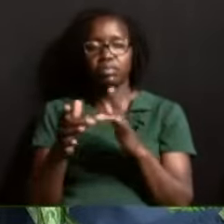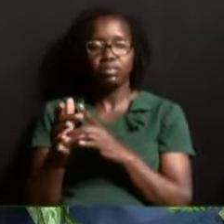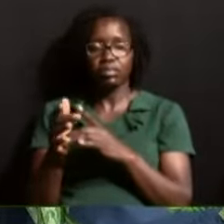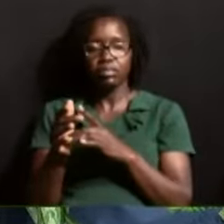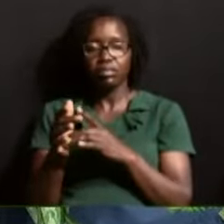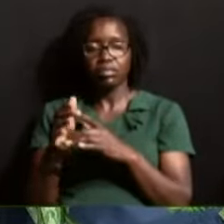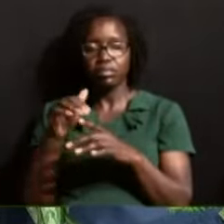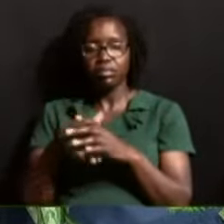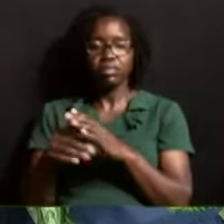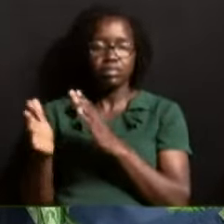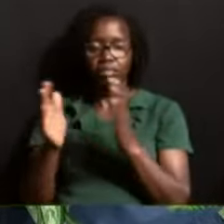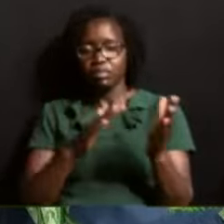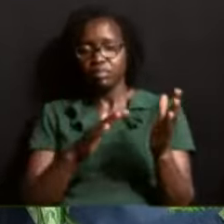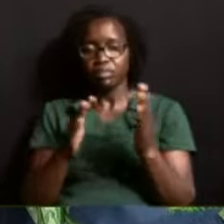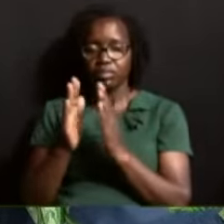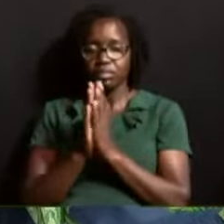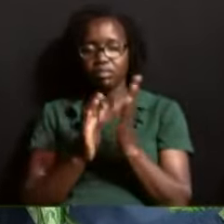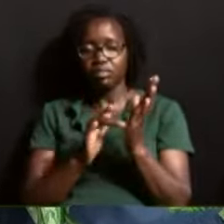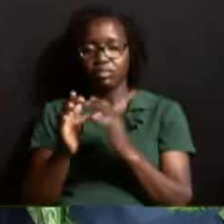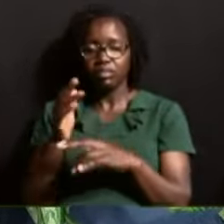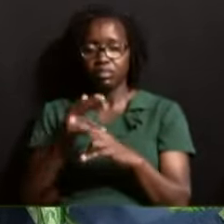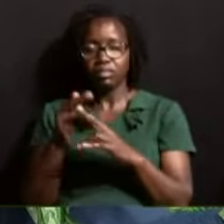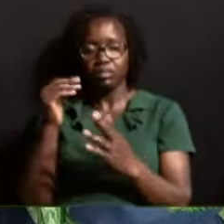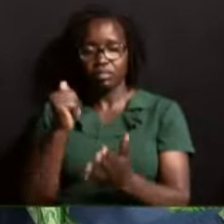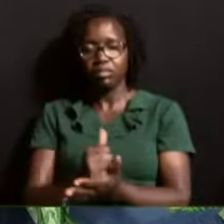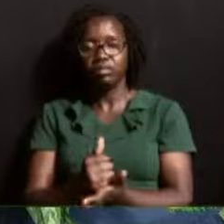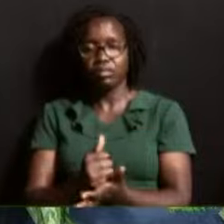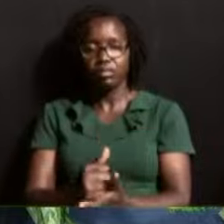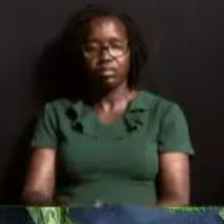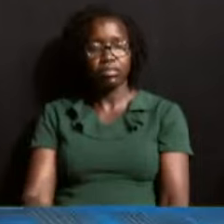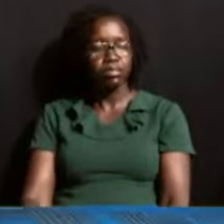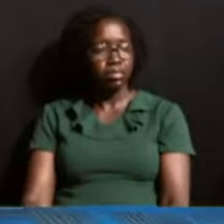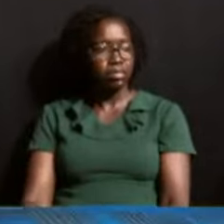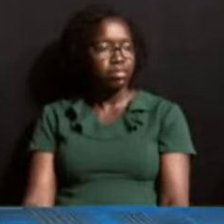the storm. We pray in Jesus' name. Amen.